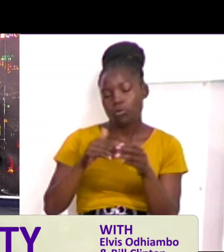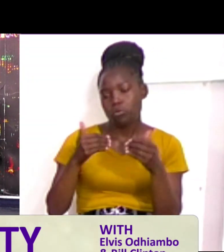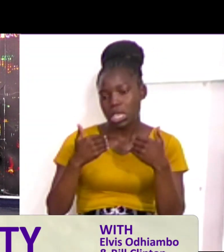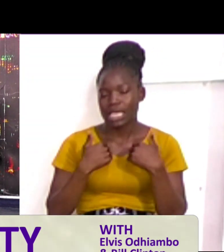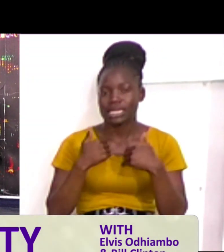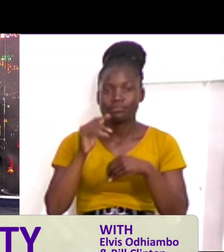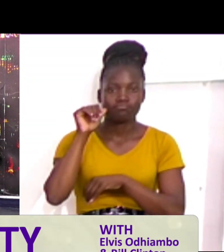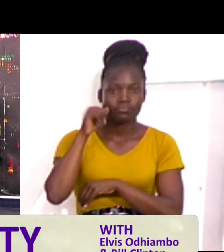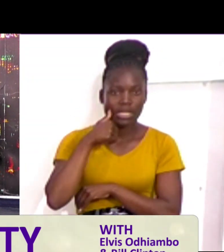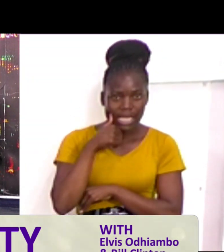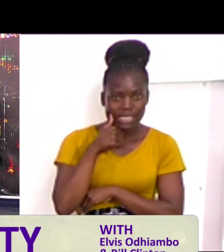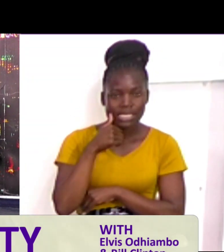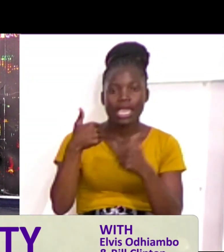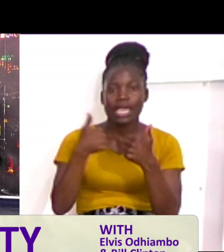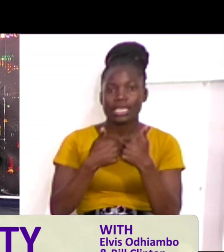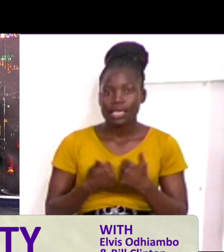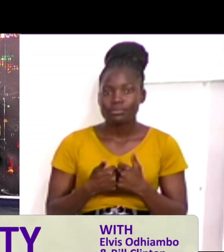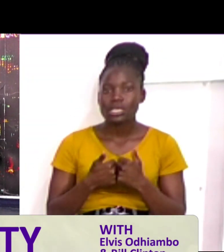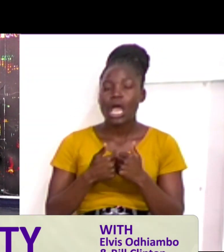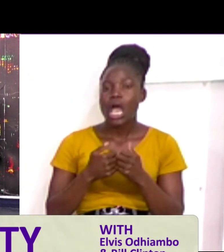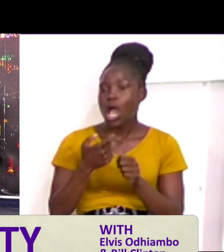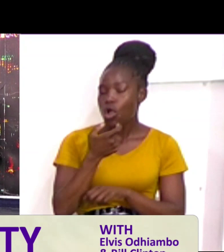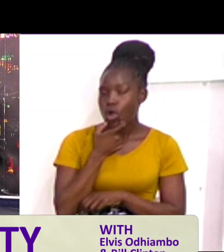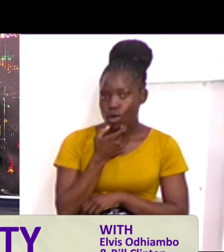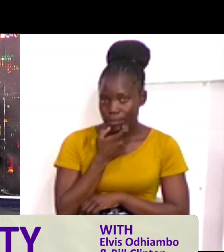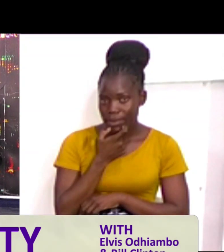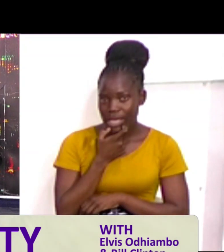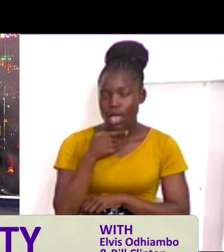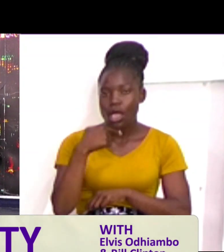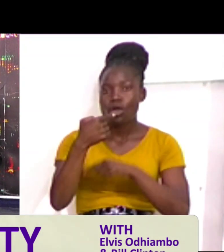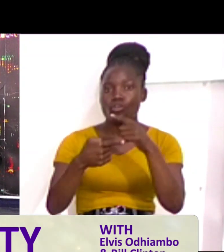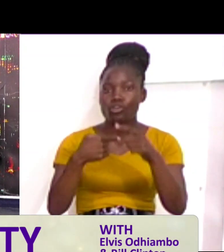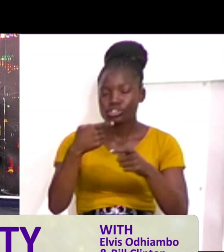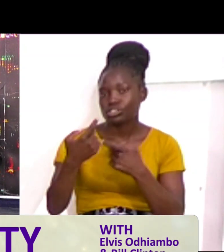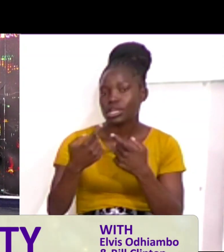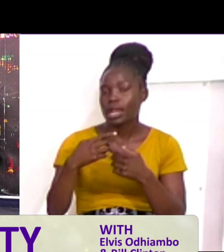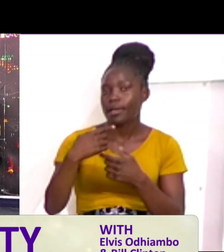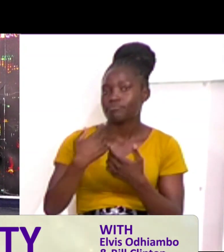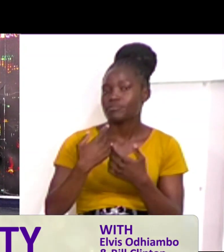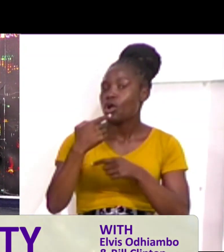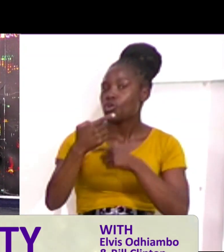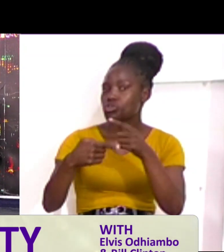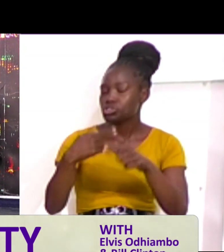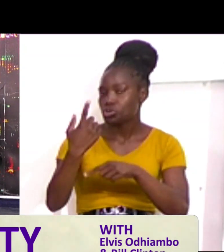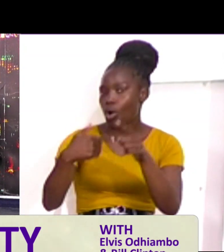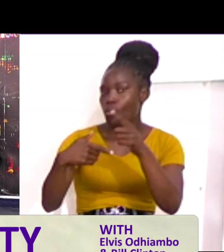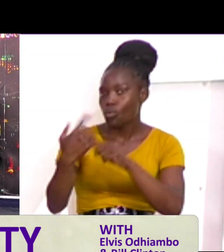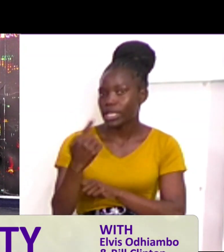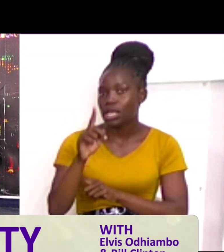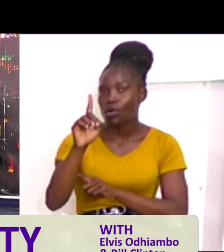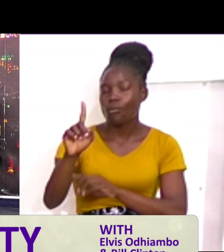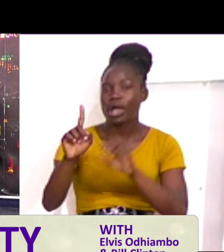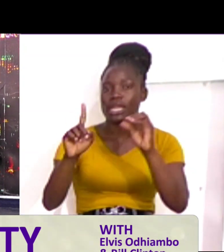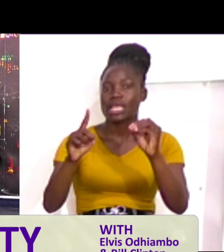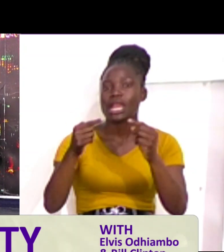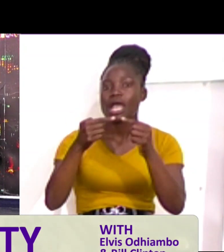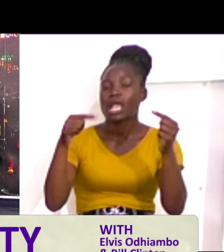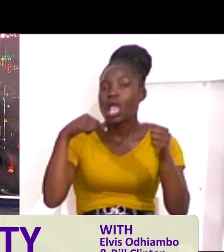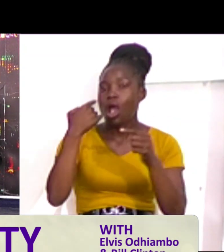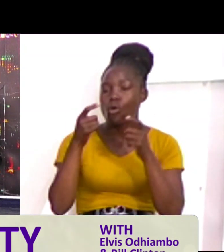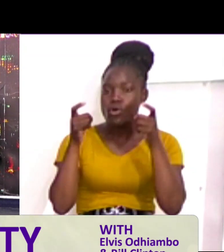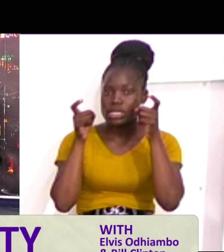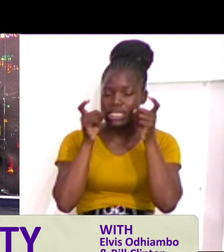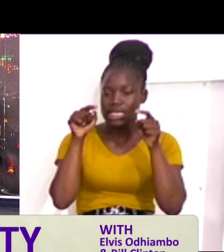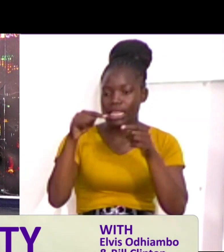entertaining games. Gor Mahia, the current champions, went ahead to continue their games unbeaten, winning 1-0 against Tusker. Of course,